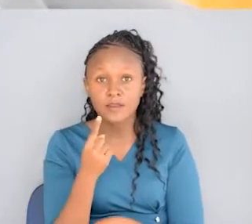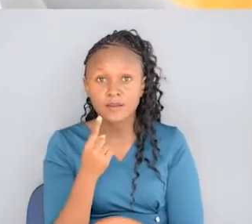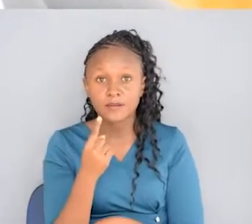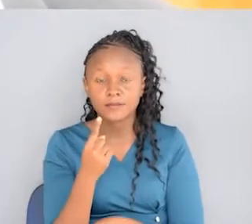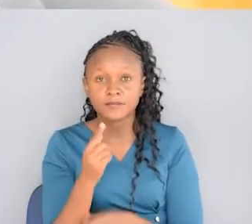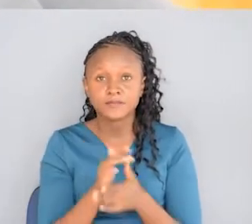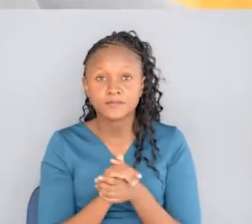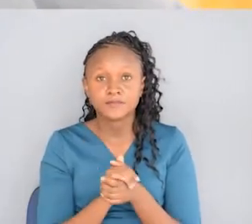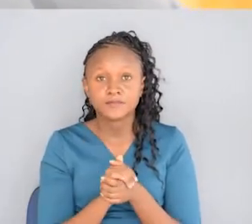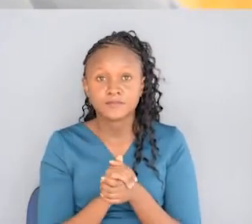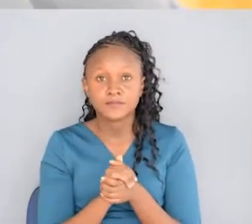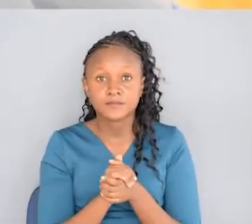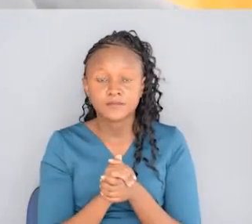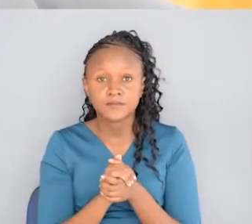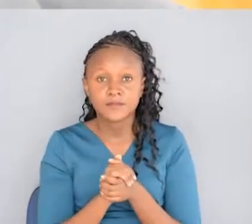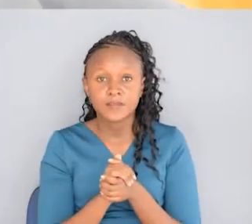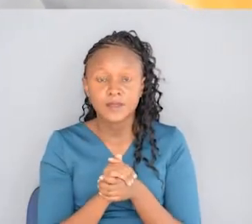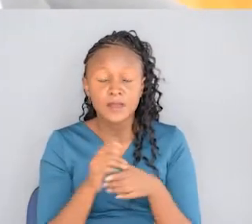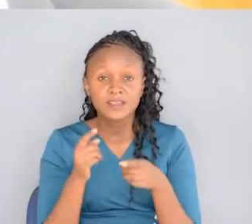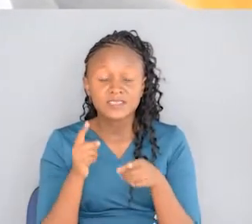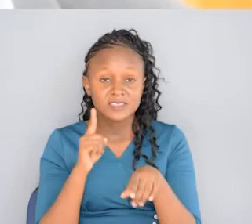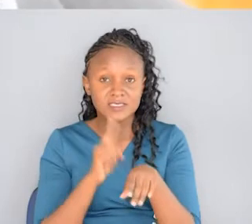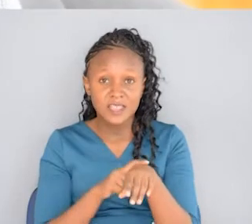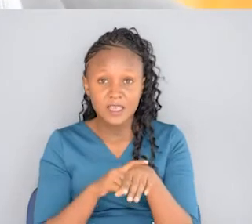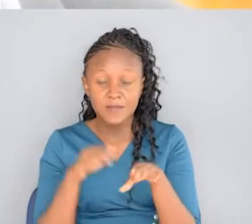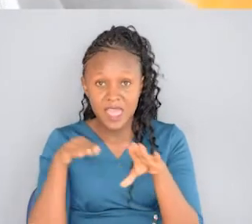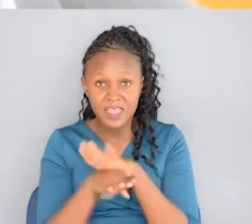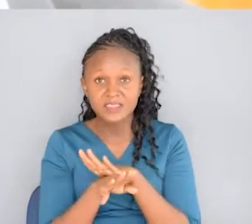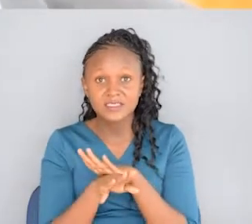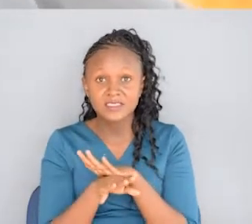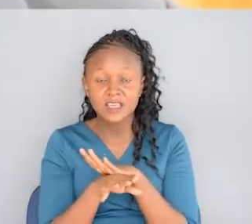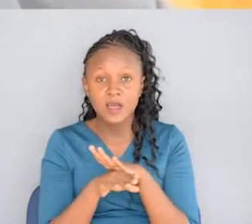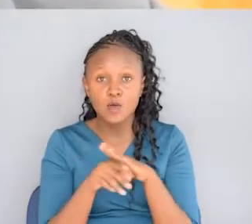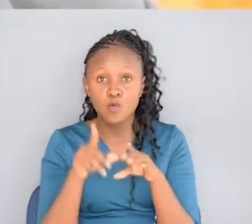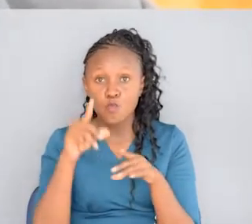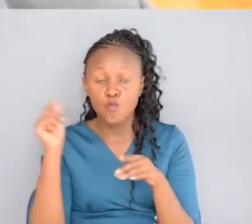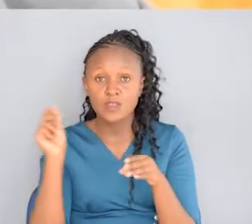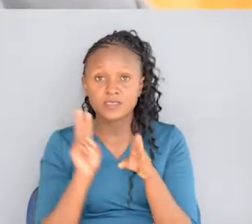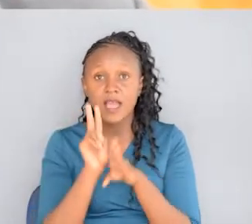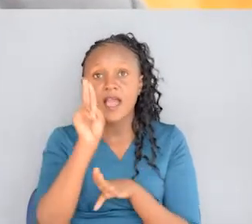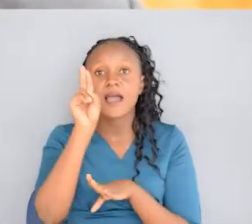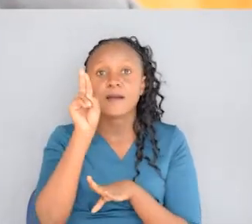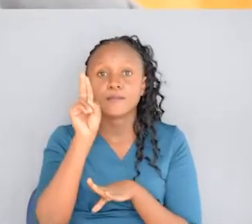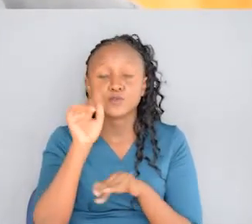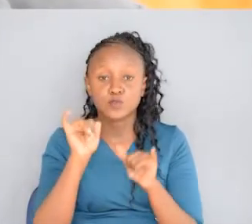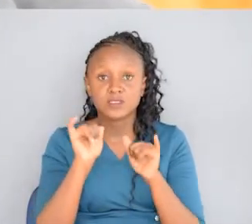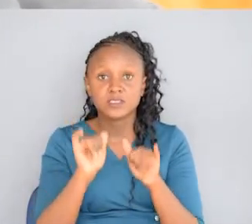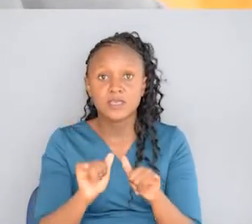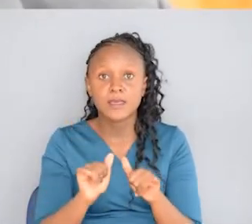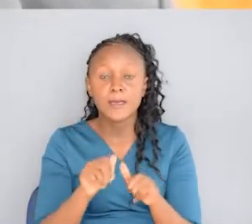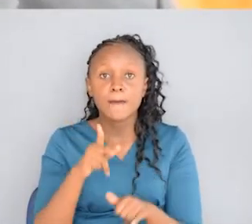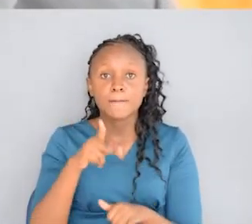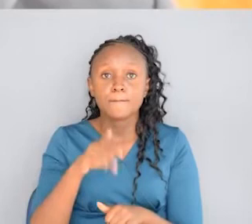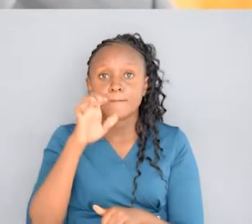And when they had entered, verse 13, and when they had entered, they went up to the upper room where they were staying, Peter, John, and James, you know, these are the